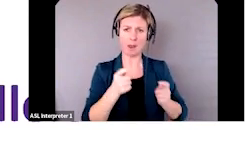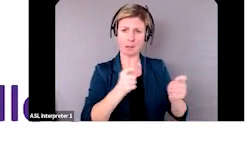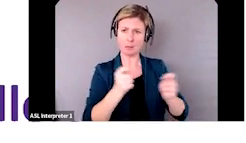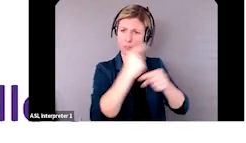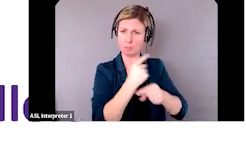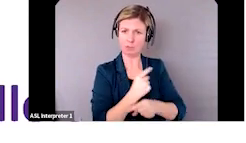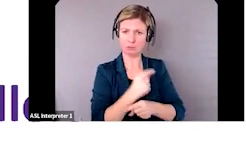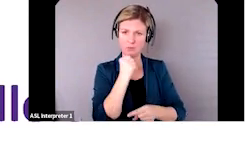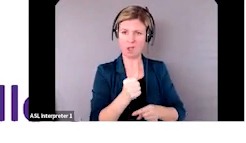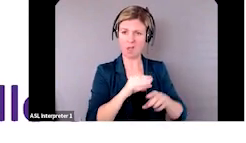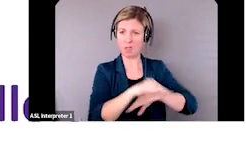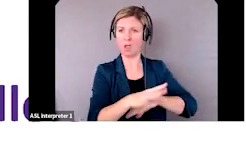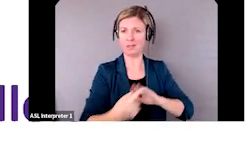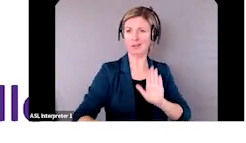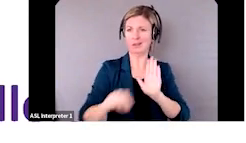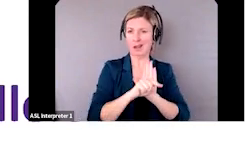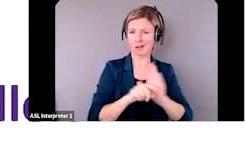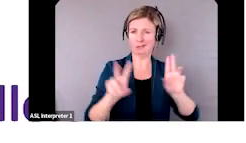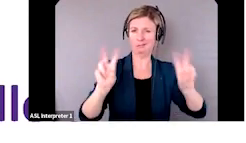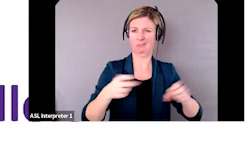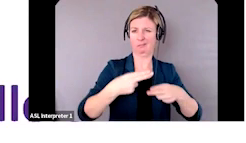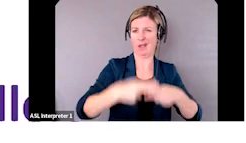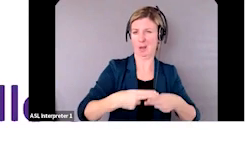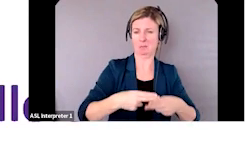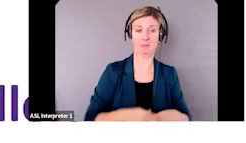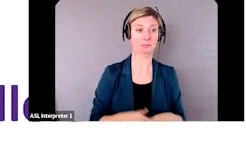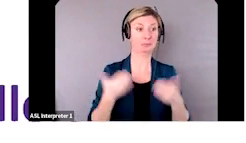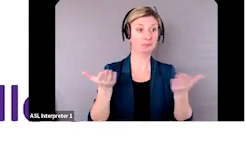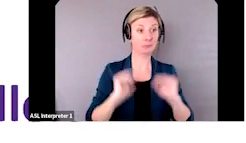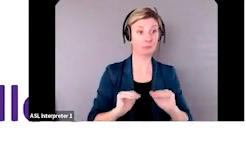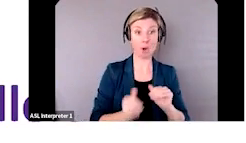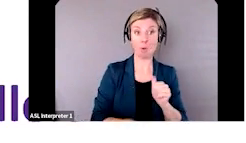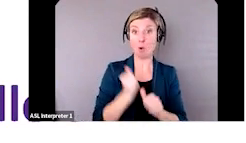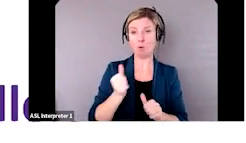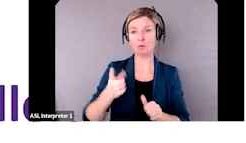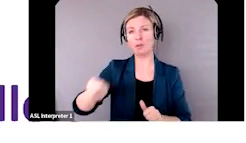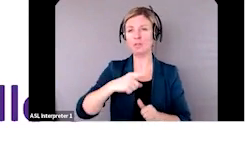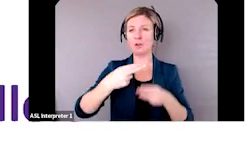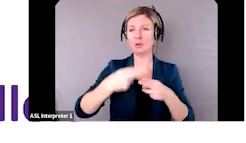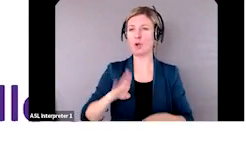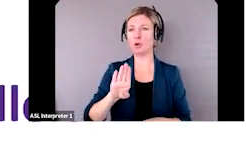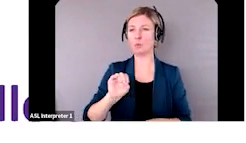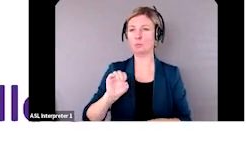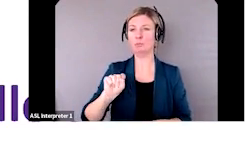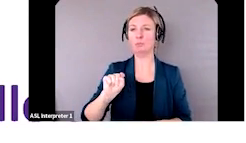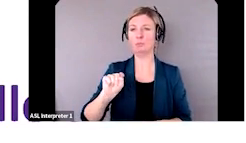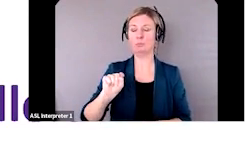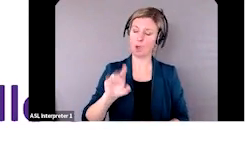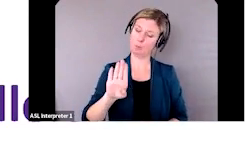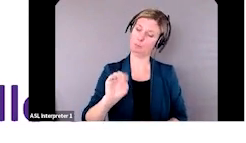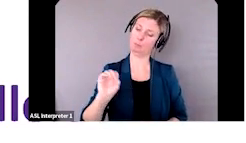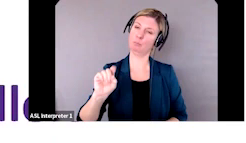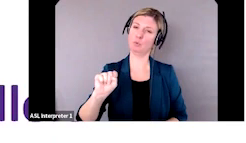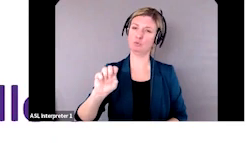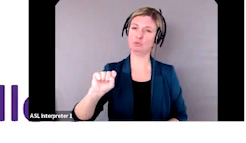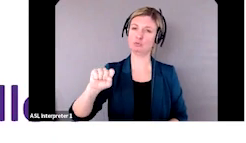Most Amazon sellers are what we call bootstrappers, meaning they're going to spend less than $5,000 to get things going. And that's a very